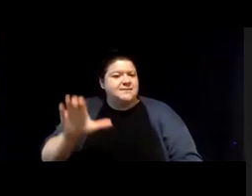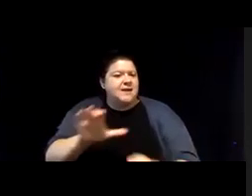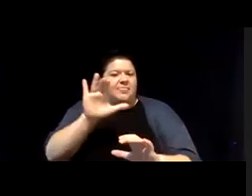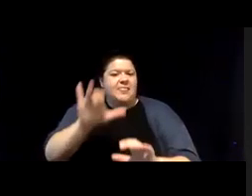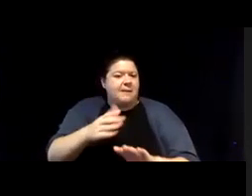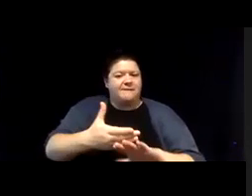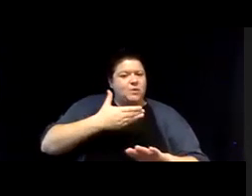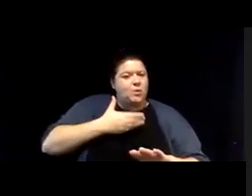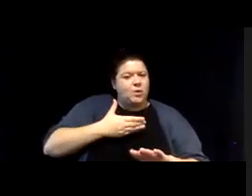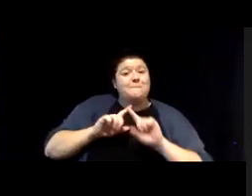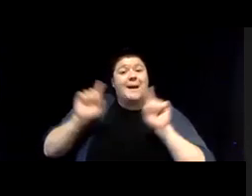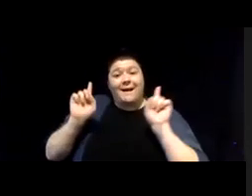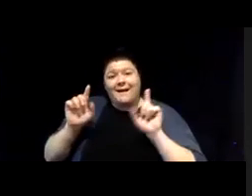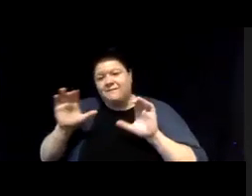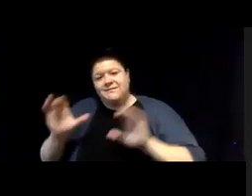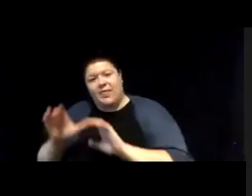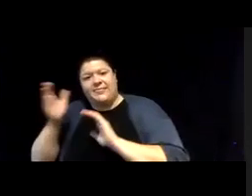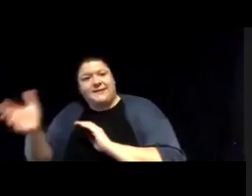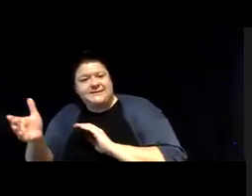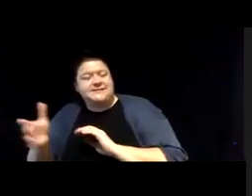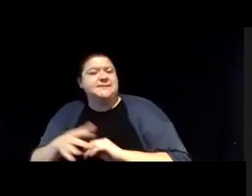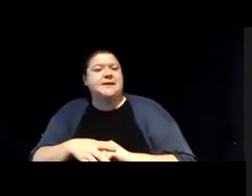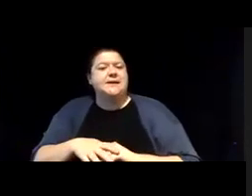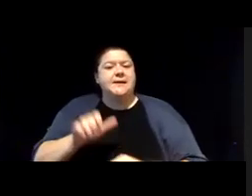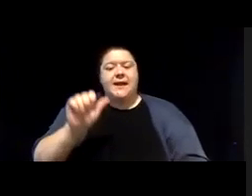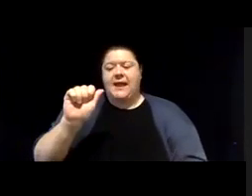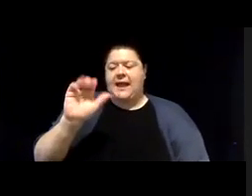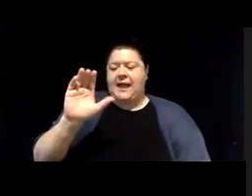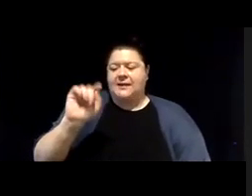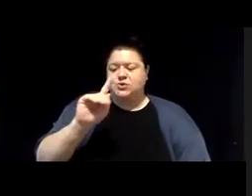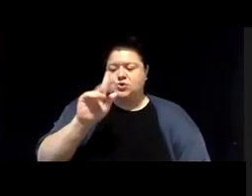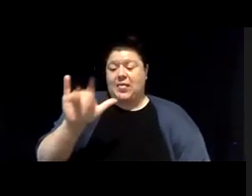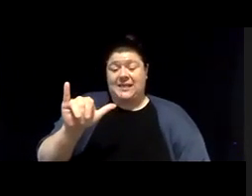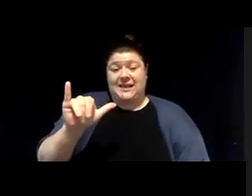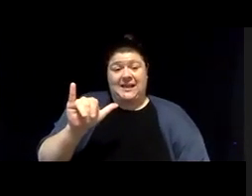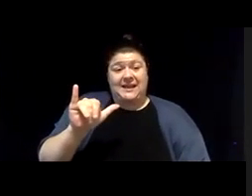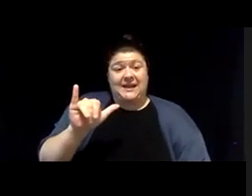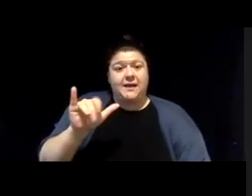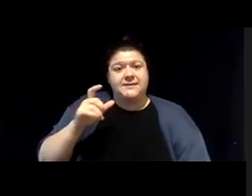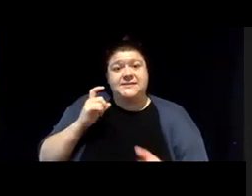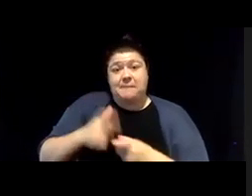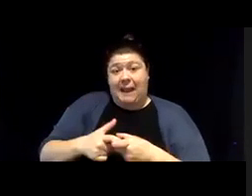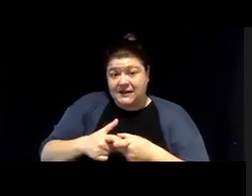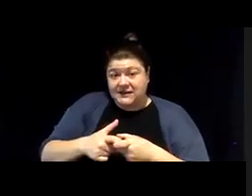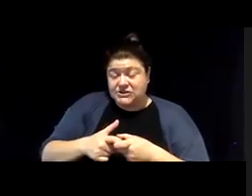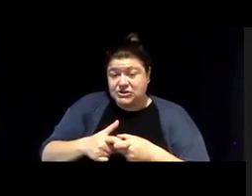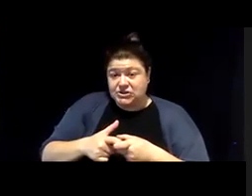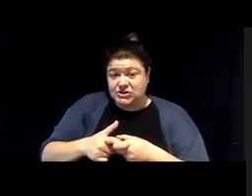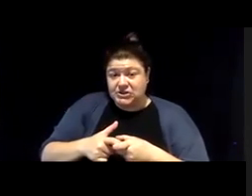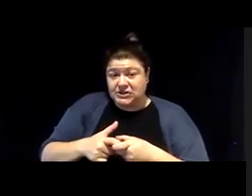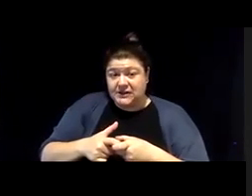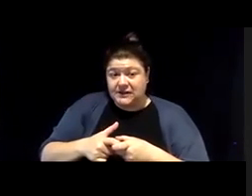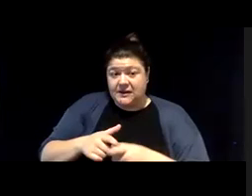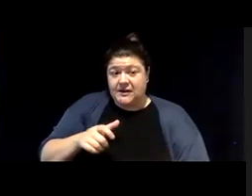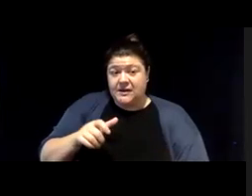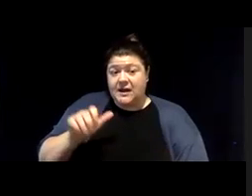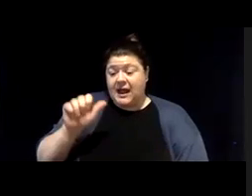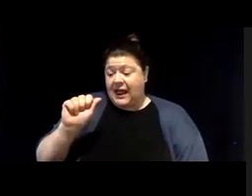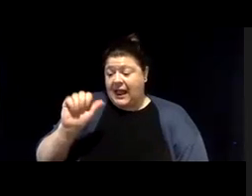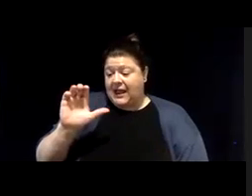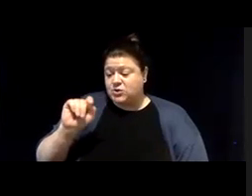blah, blah. But the term actualmente in Spanish means